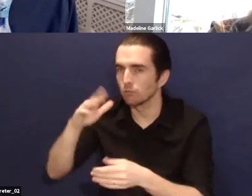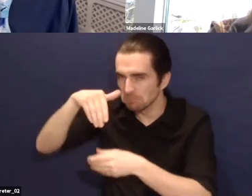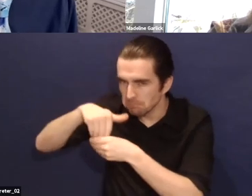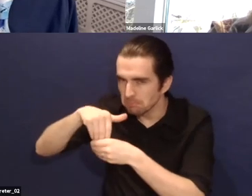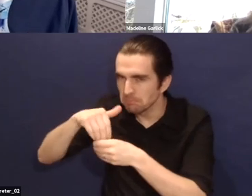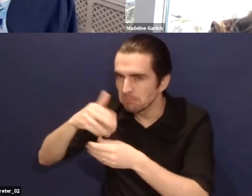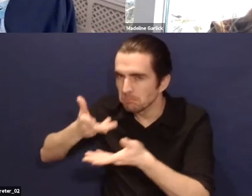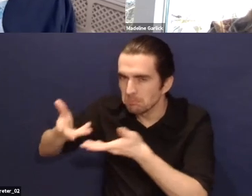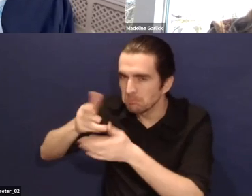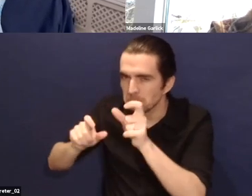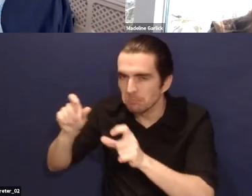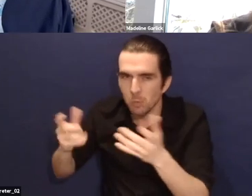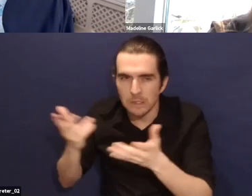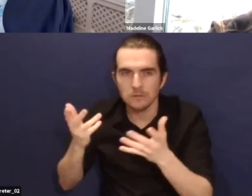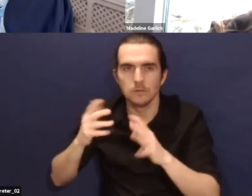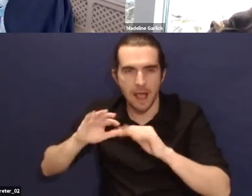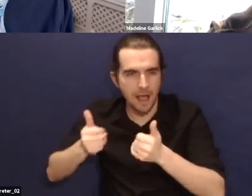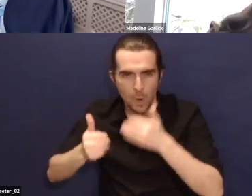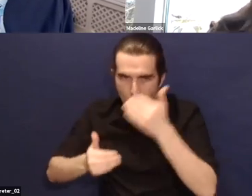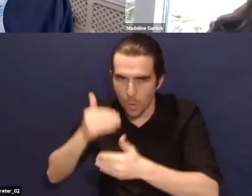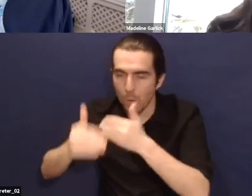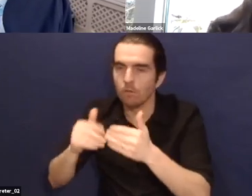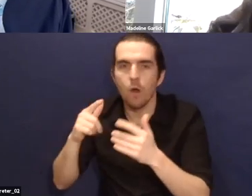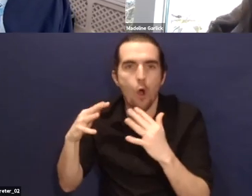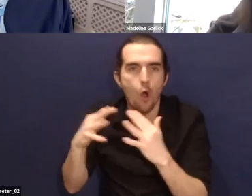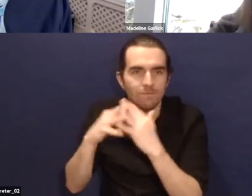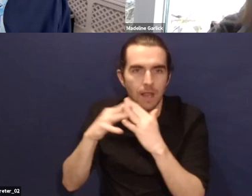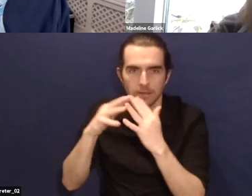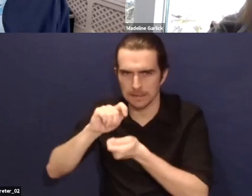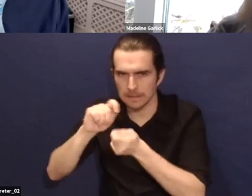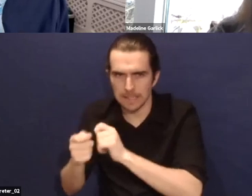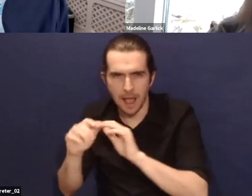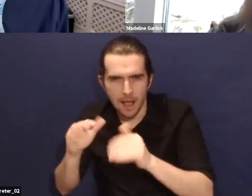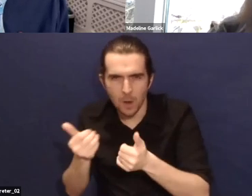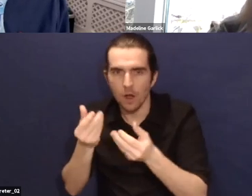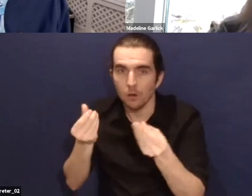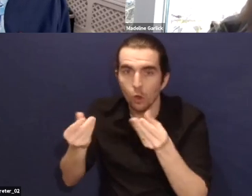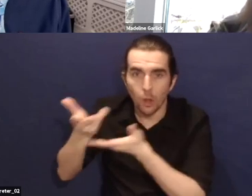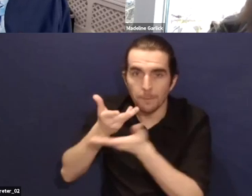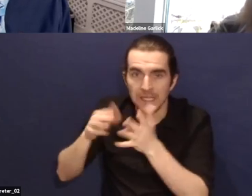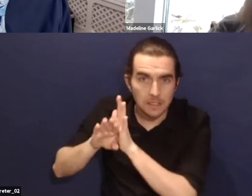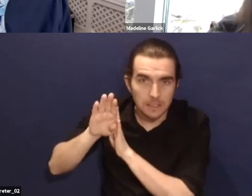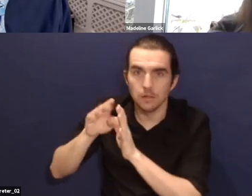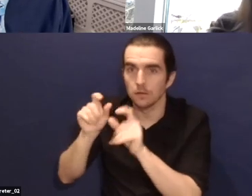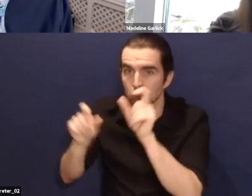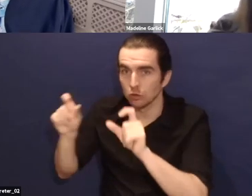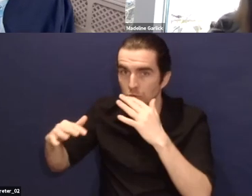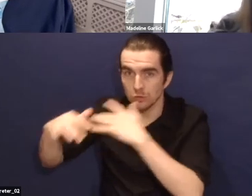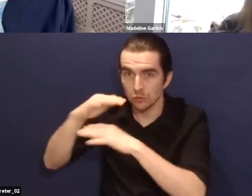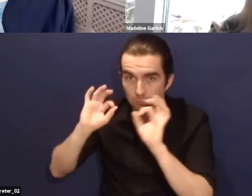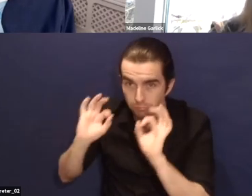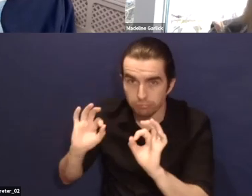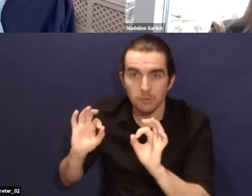many different aspects of post-conflict reconstruction is going to help us ensure that the right strategies are developed and can be supported